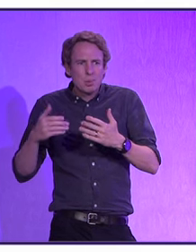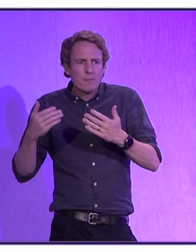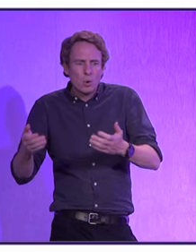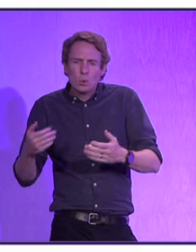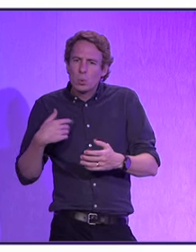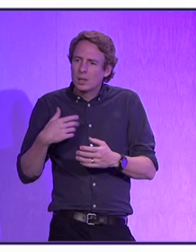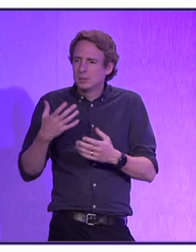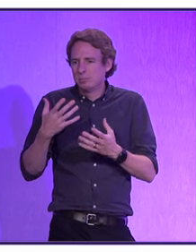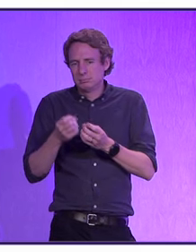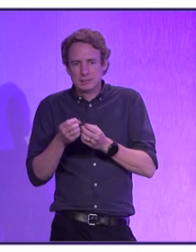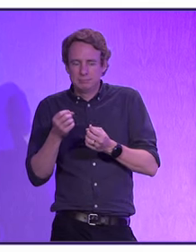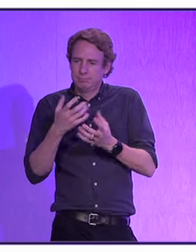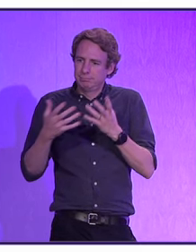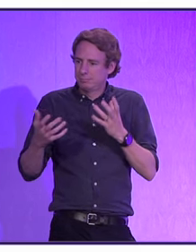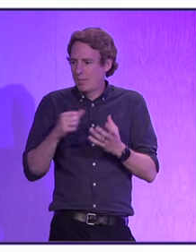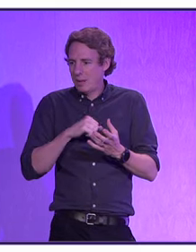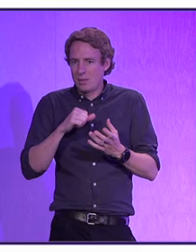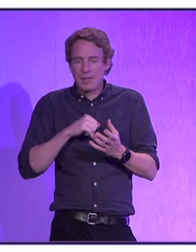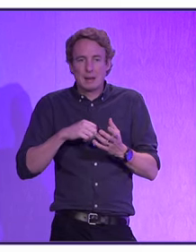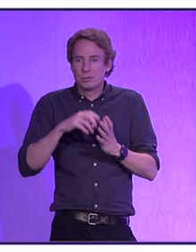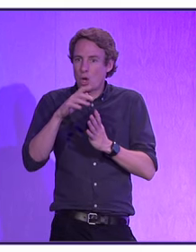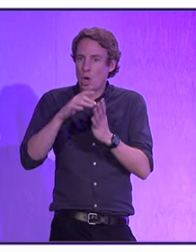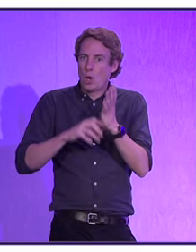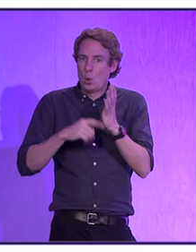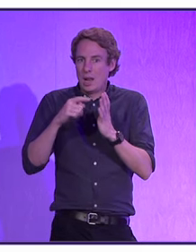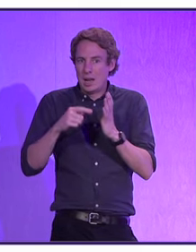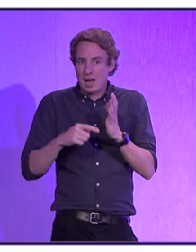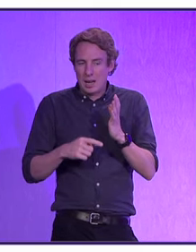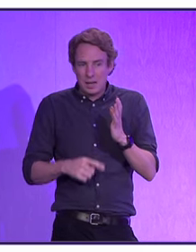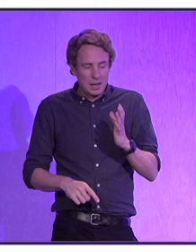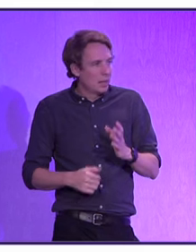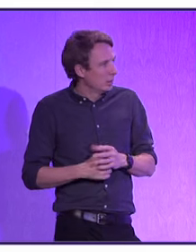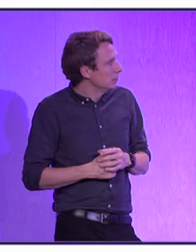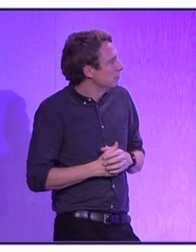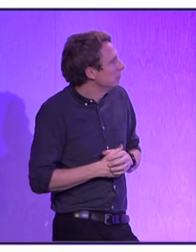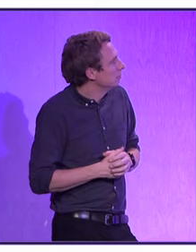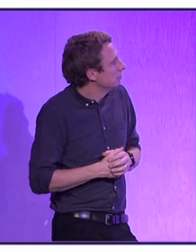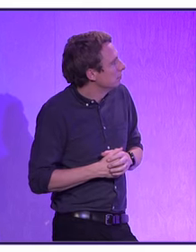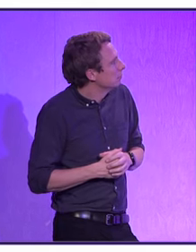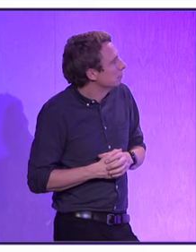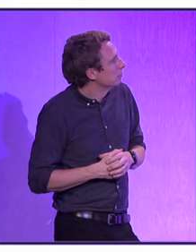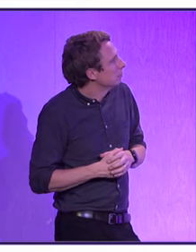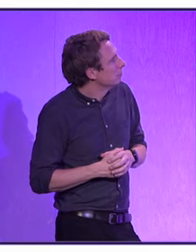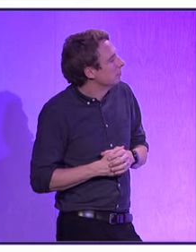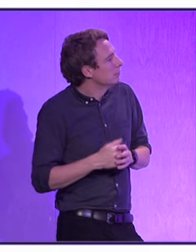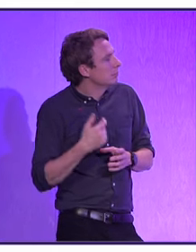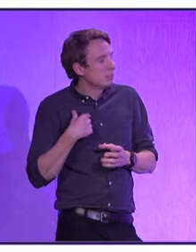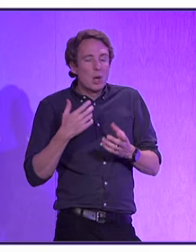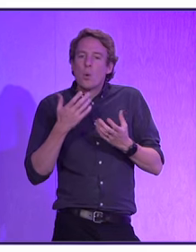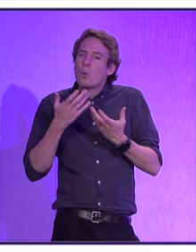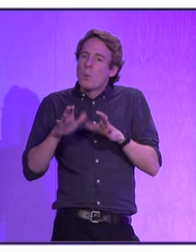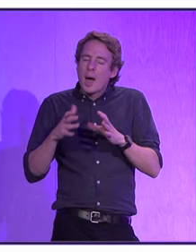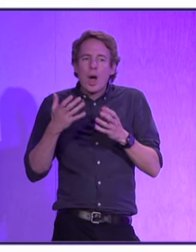removing 450,000 lines of code from Kubernetes, right? Which is one of the well-built open